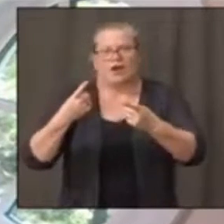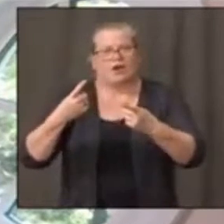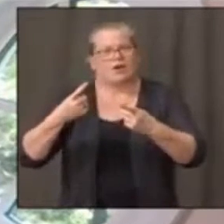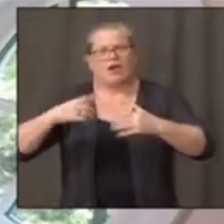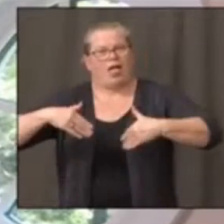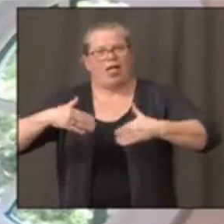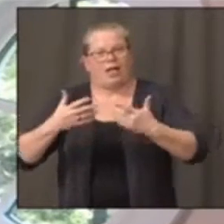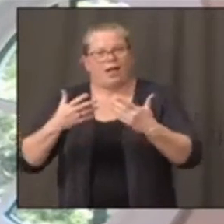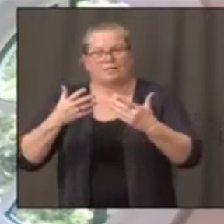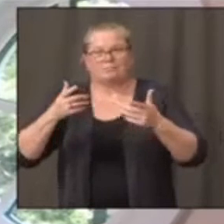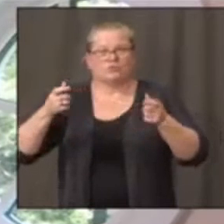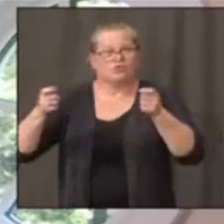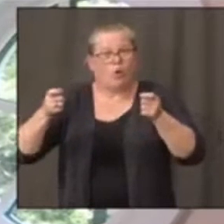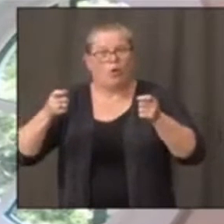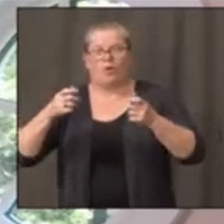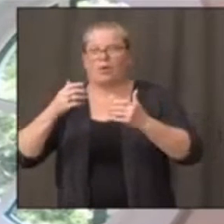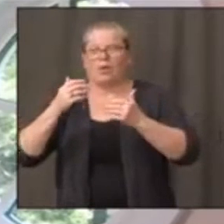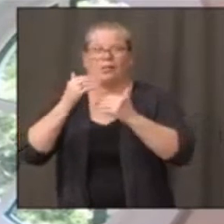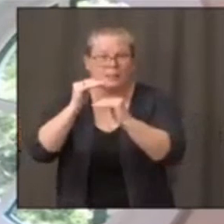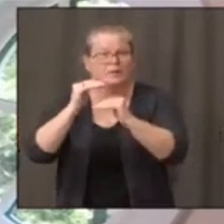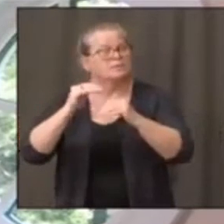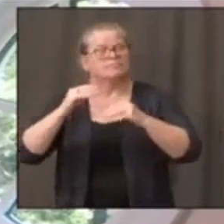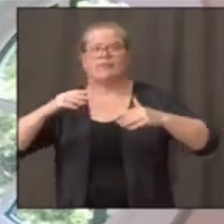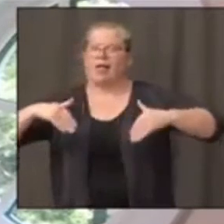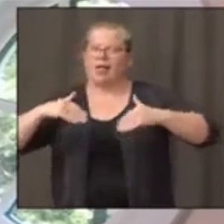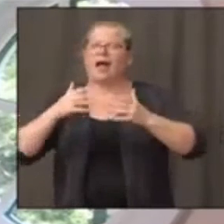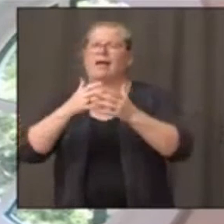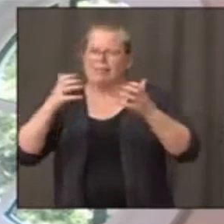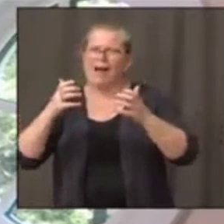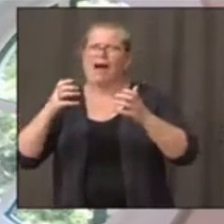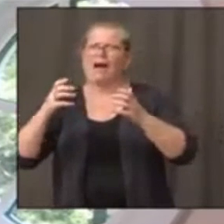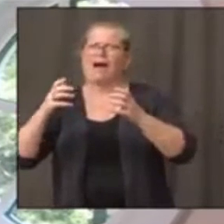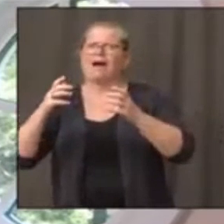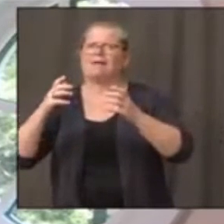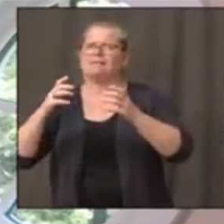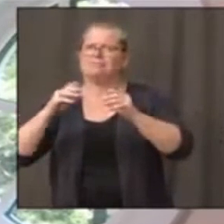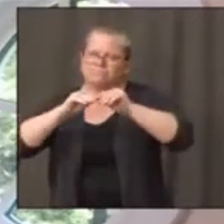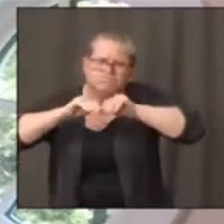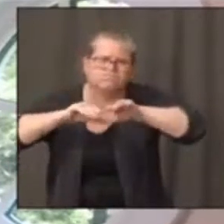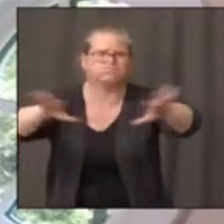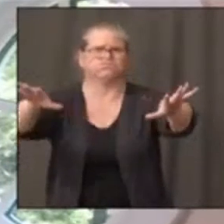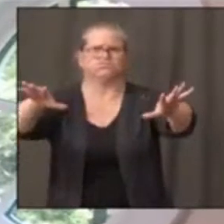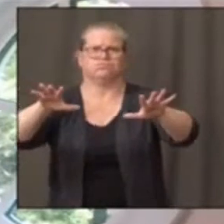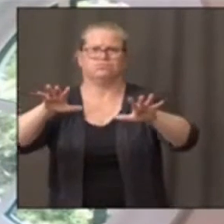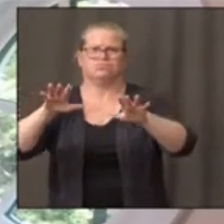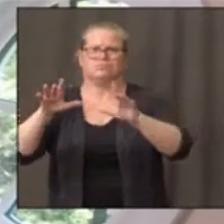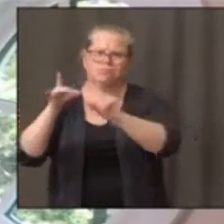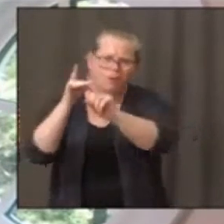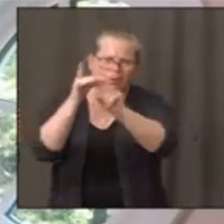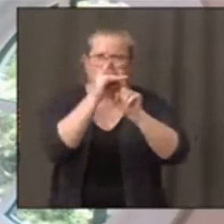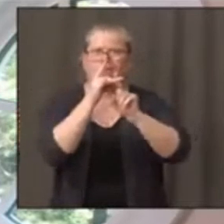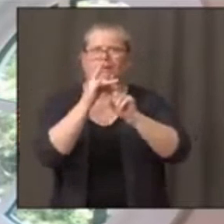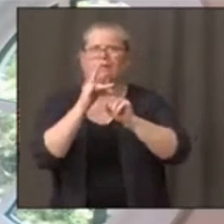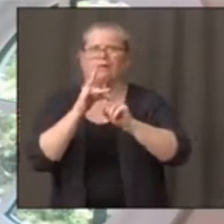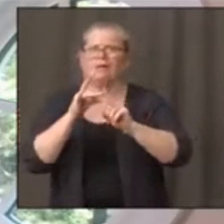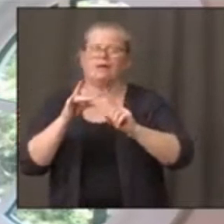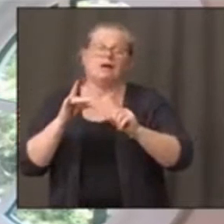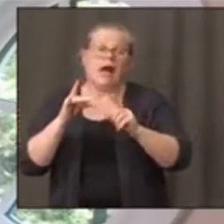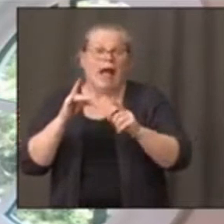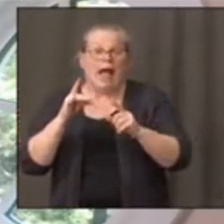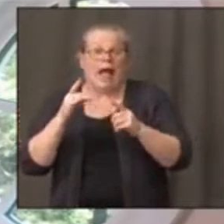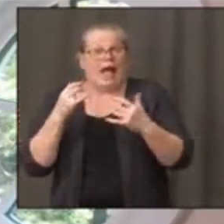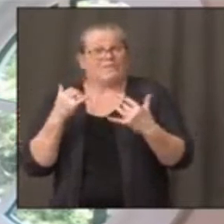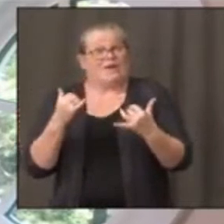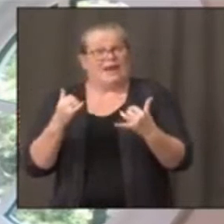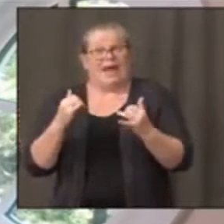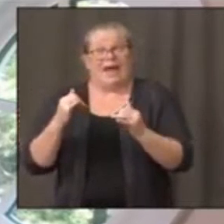it, and there's a lot of infection. I think at this point, many of us hope that the infection level would be much lower, and we'd be heading